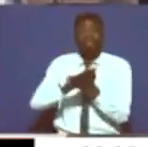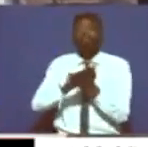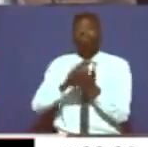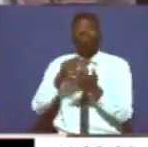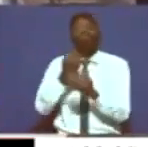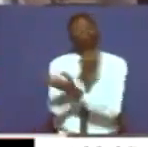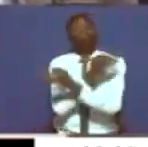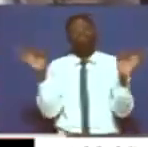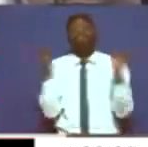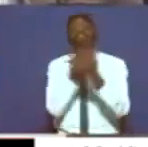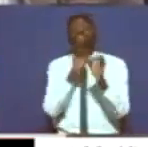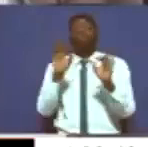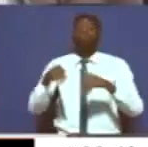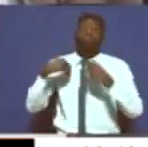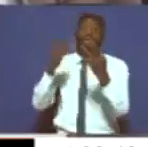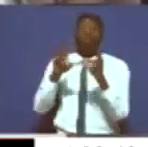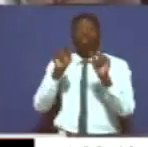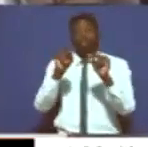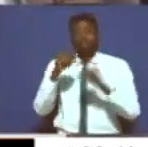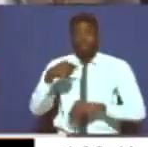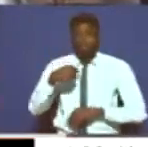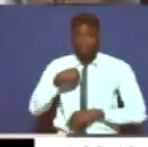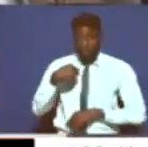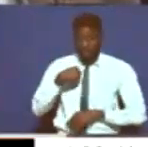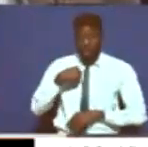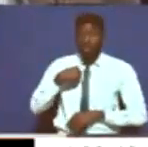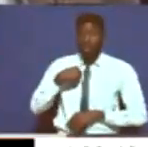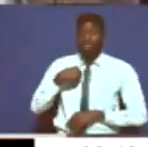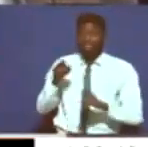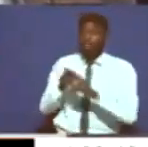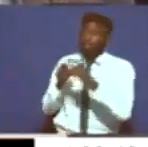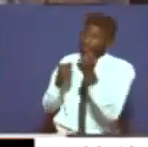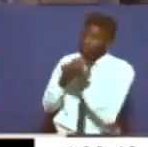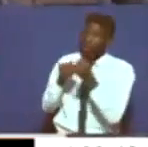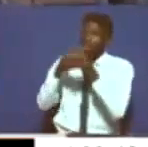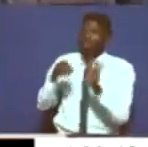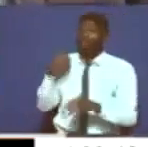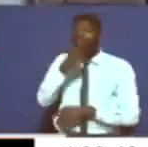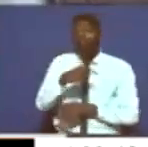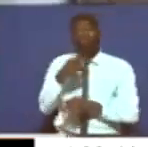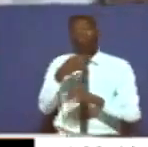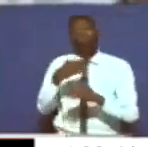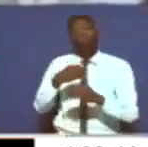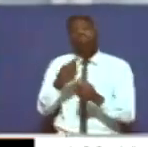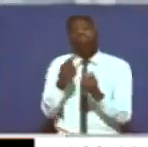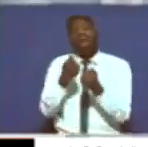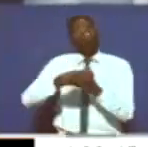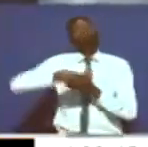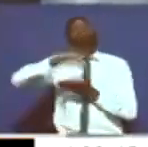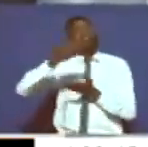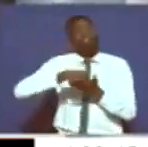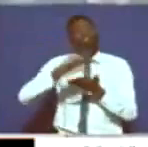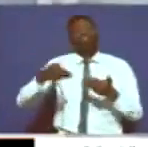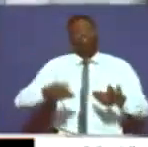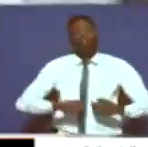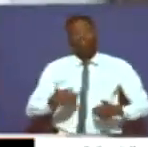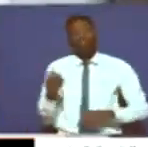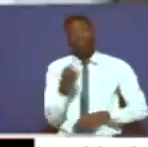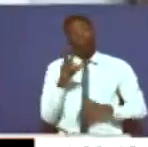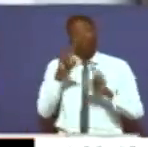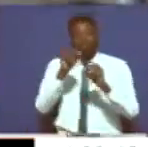am behind a leader who does not believe in giving youths handouts. Another point is the uchumi kwa kina mama